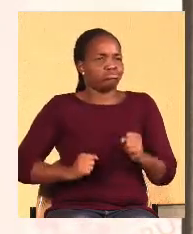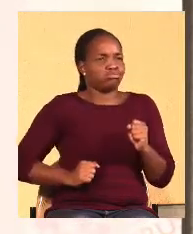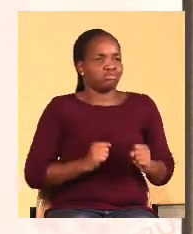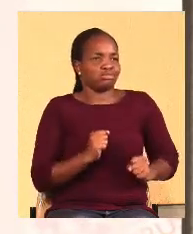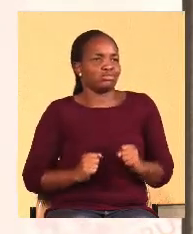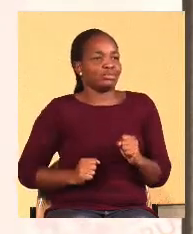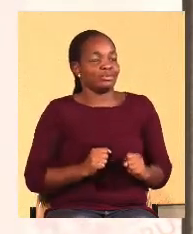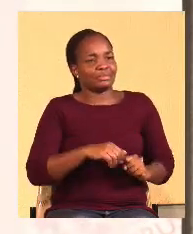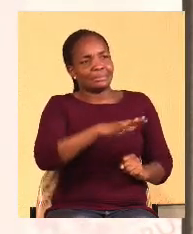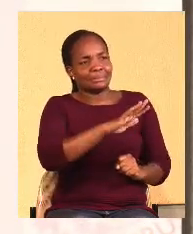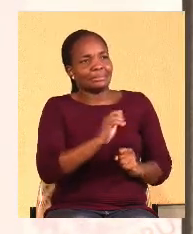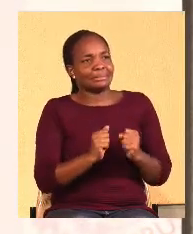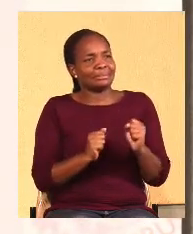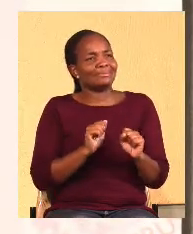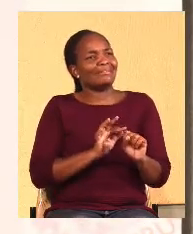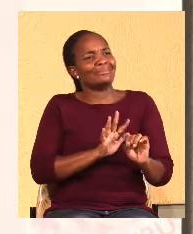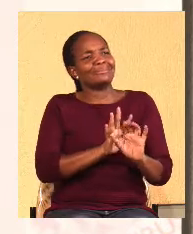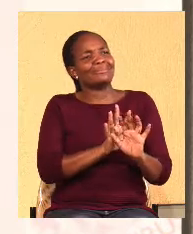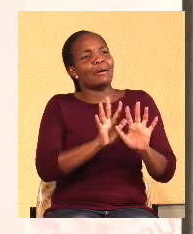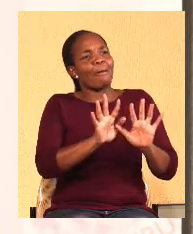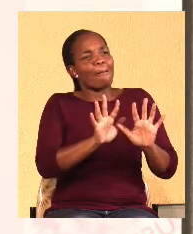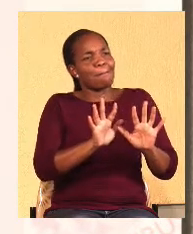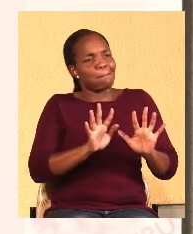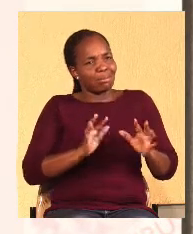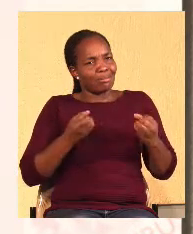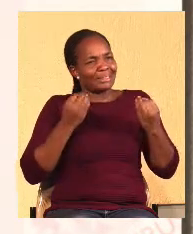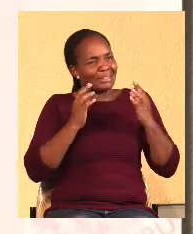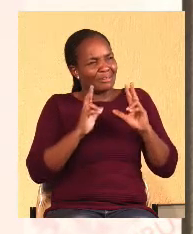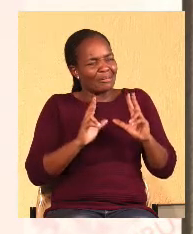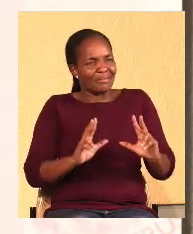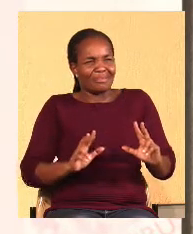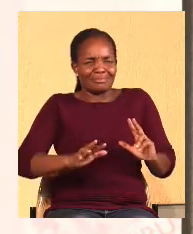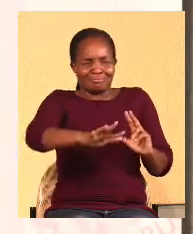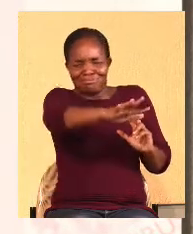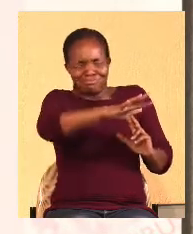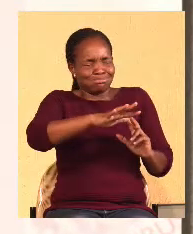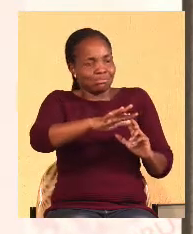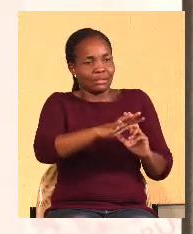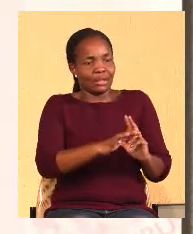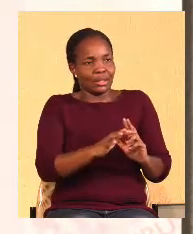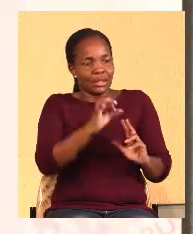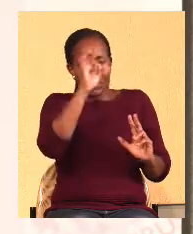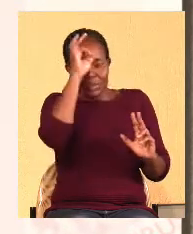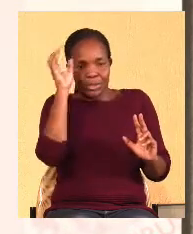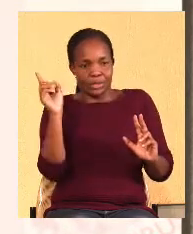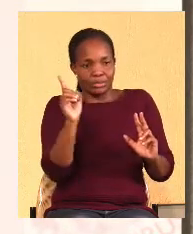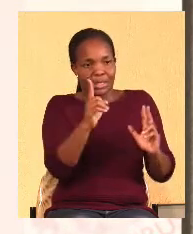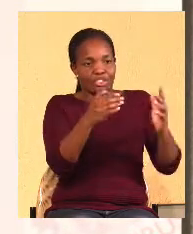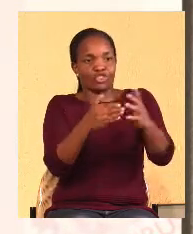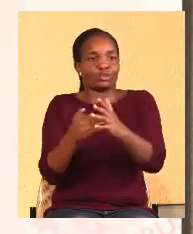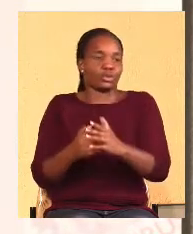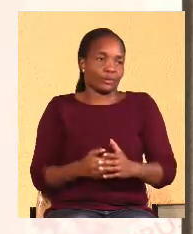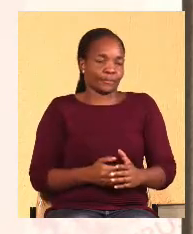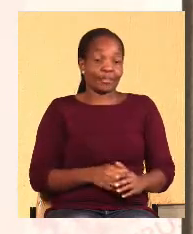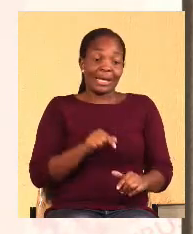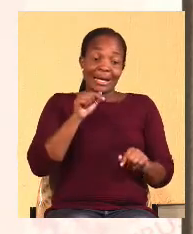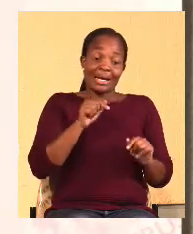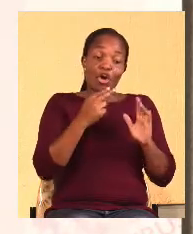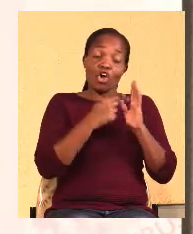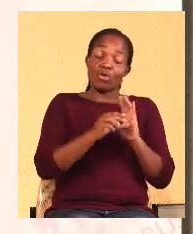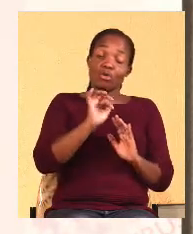were in a big group of people, and they had to be stopped and whatever. What does the regulation say about people that